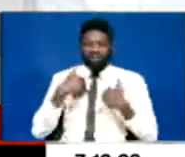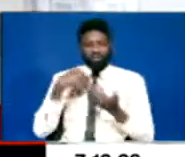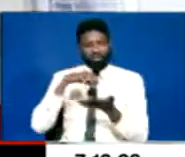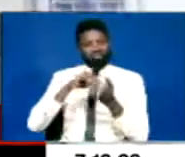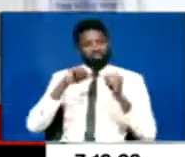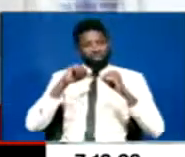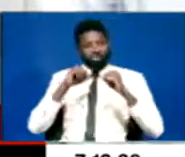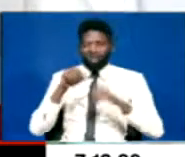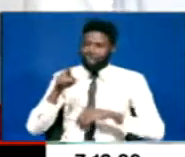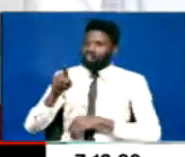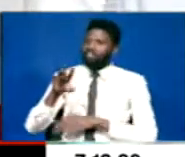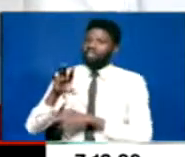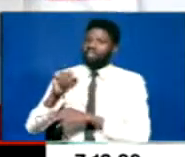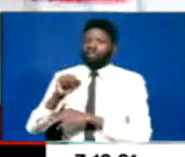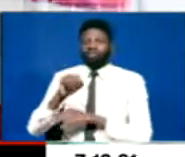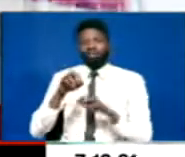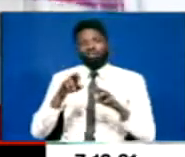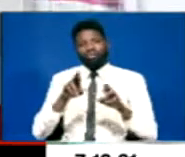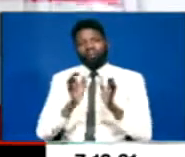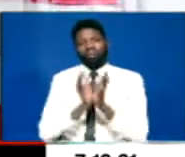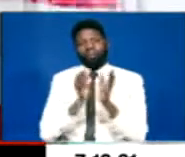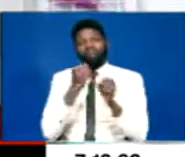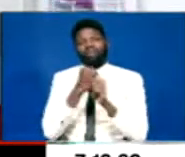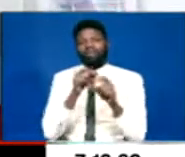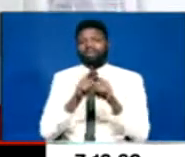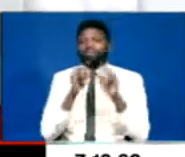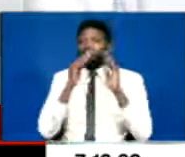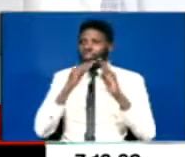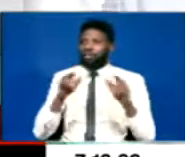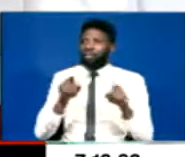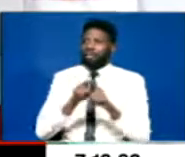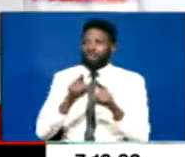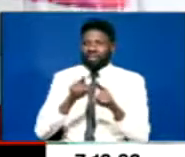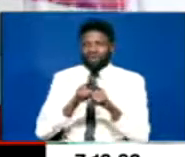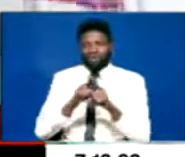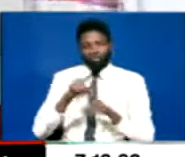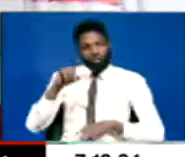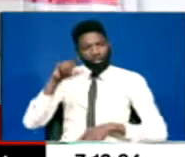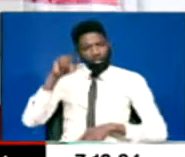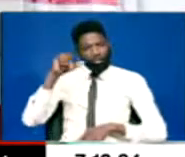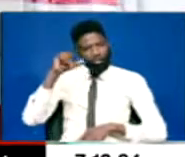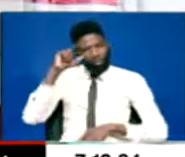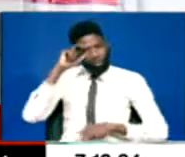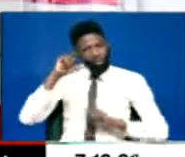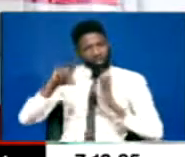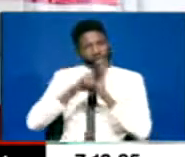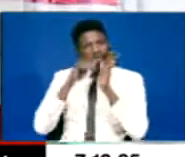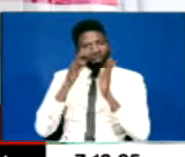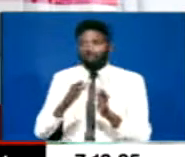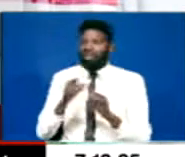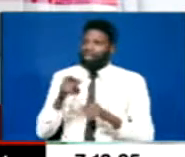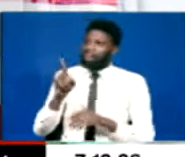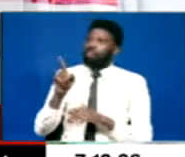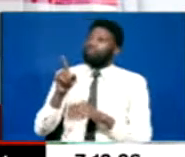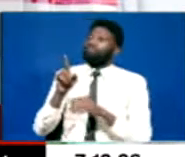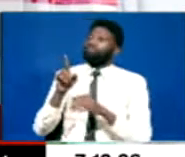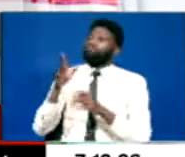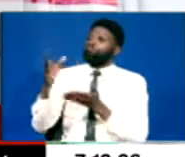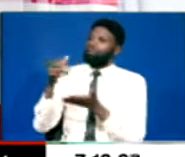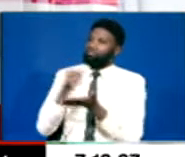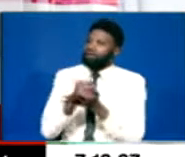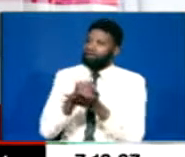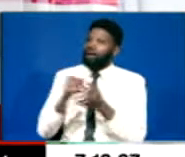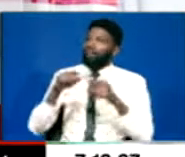Public Works and Housing, while James Orengo was appointed Minister for Lands. He and his LDP colleagues campaigned on the no